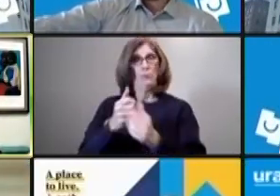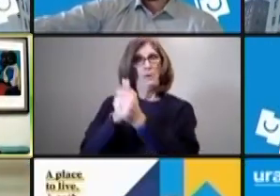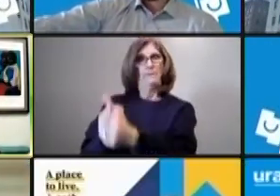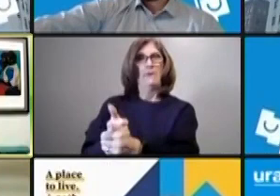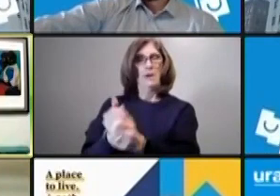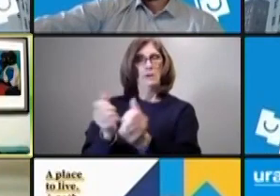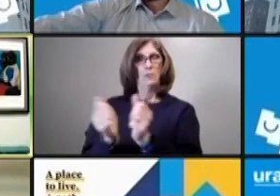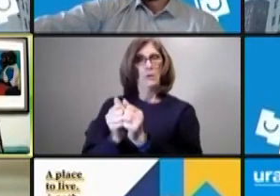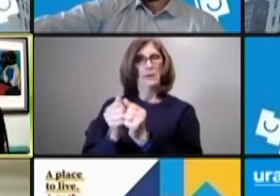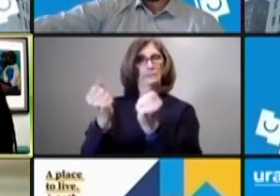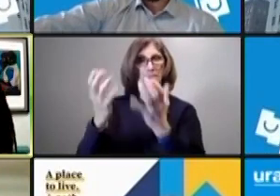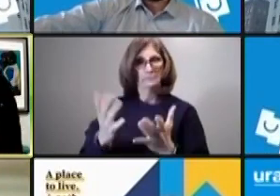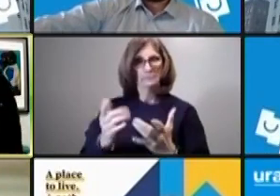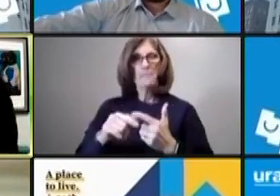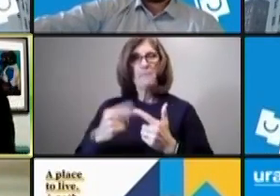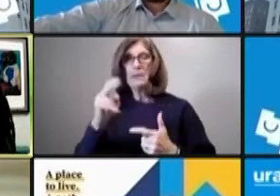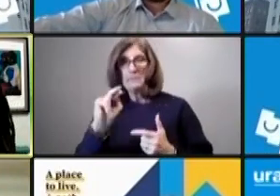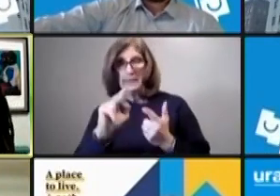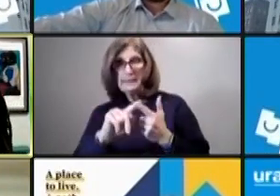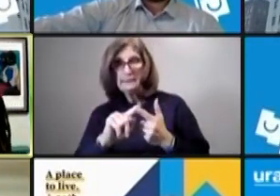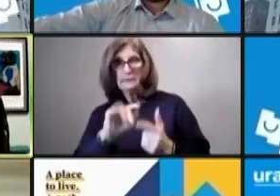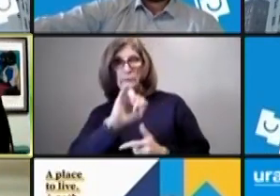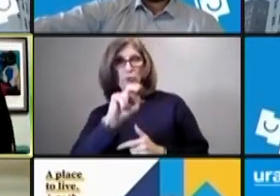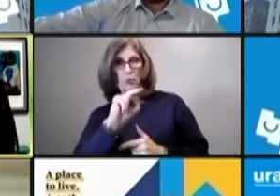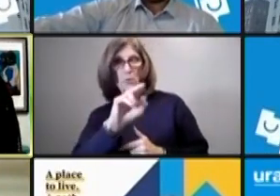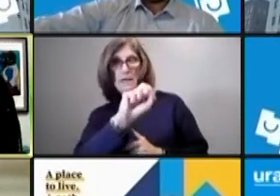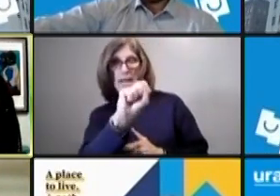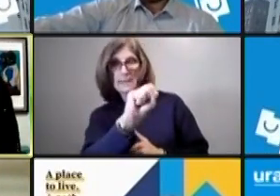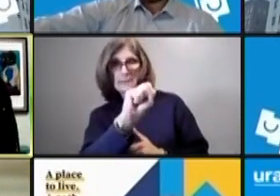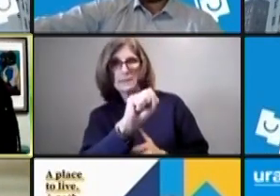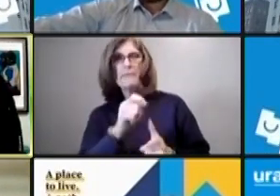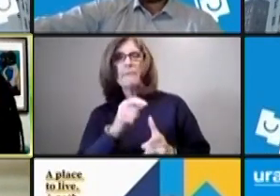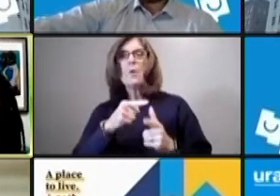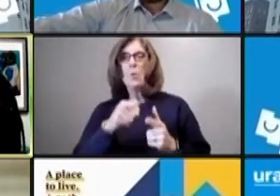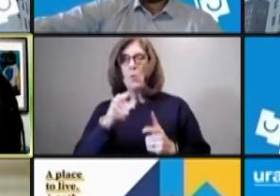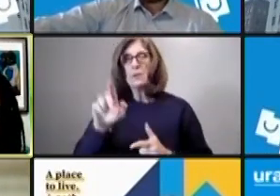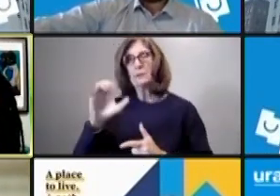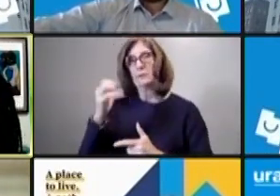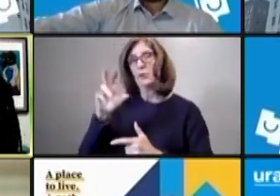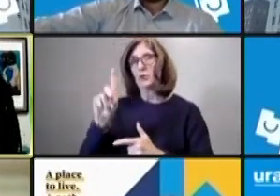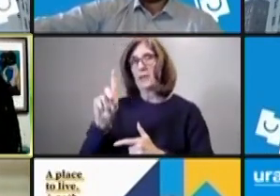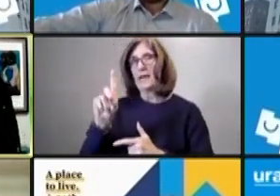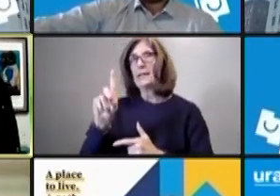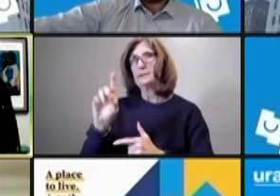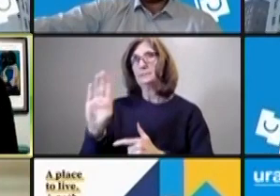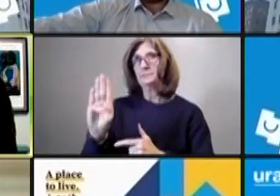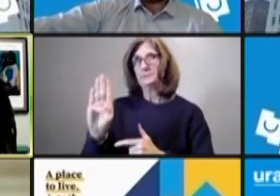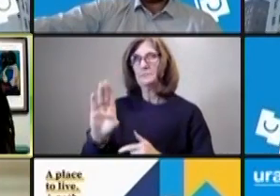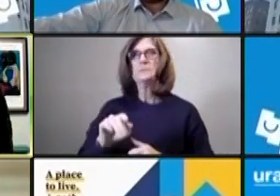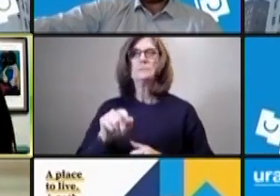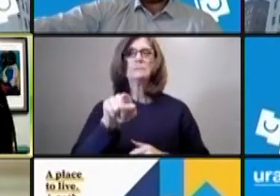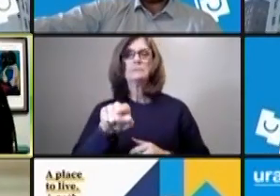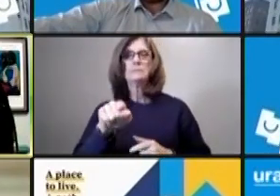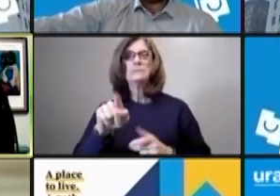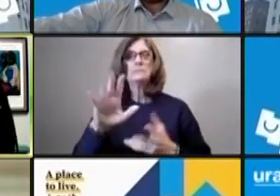pin Joan S. and Chad B. to your screen. Begin with our roll call.